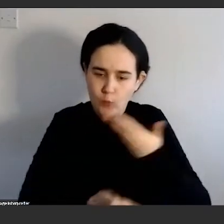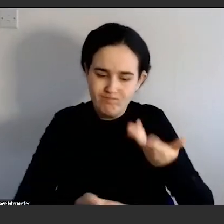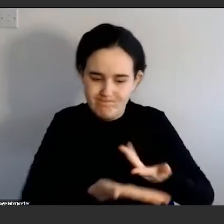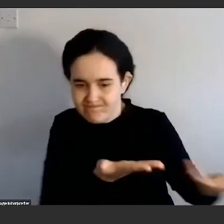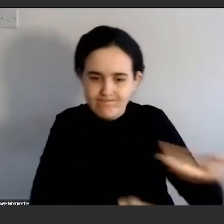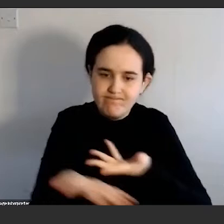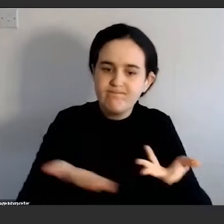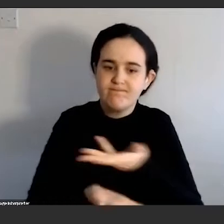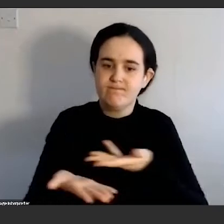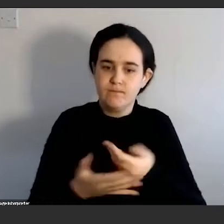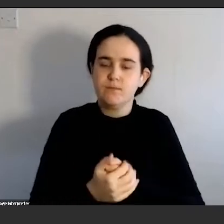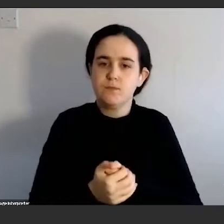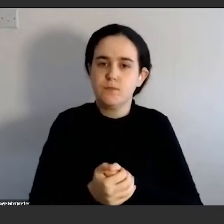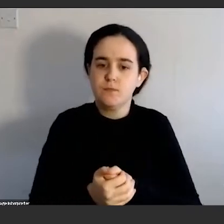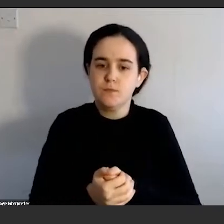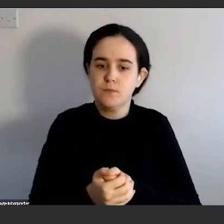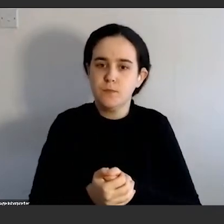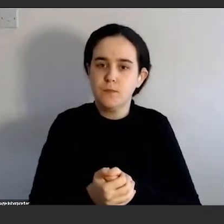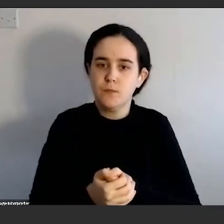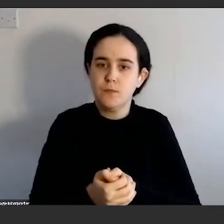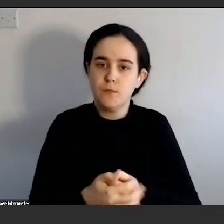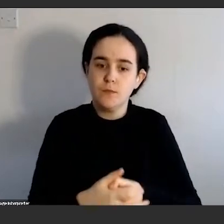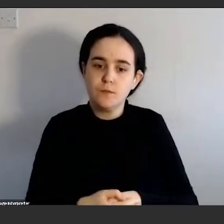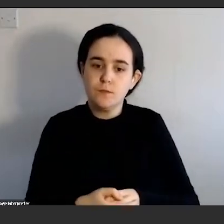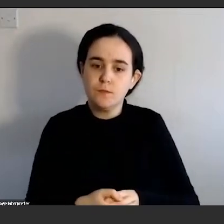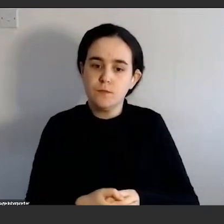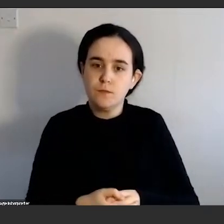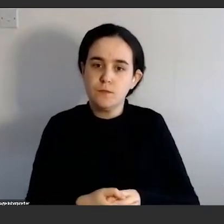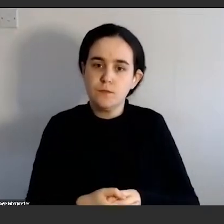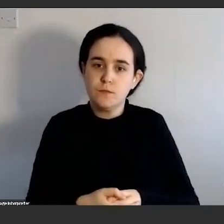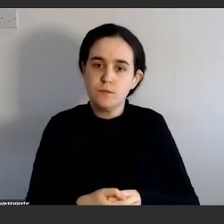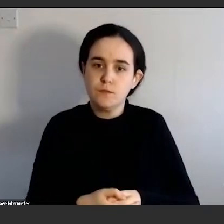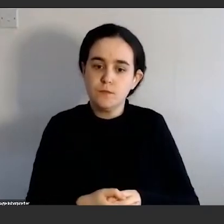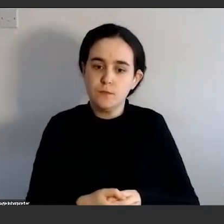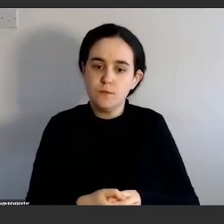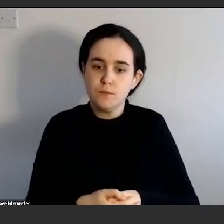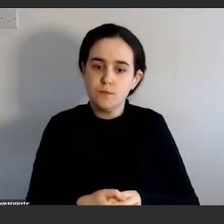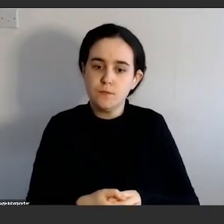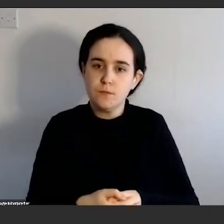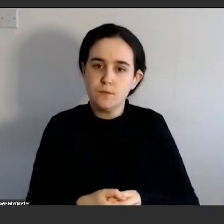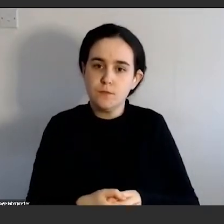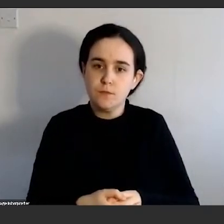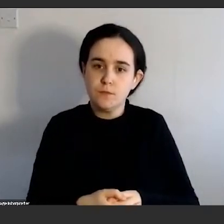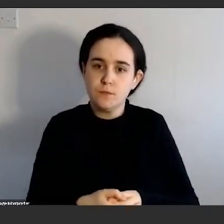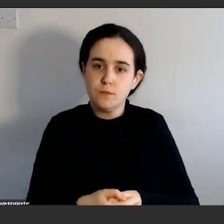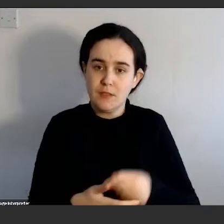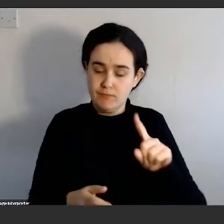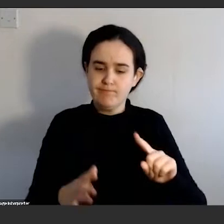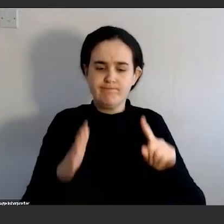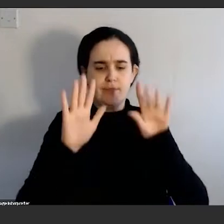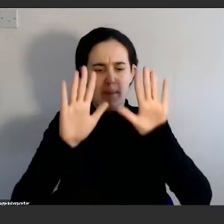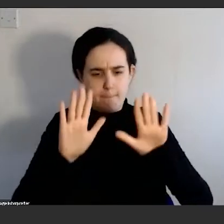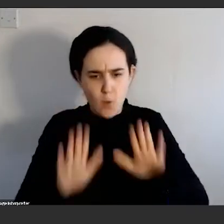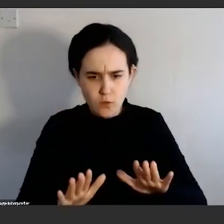very deep systemic failing and with tragic consequences. The